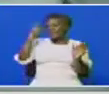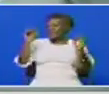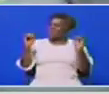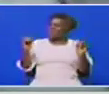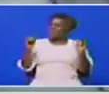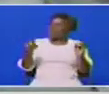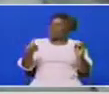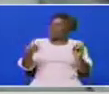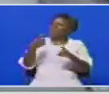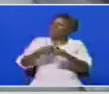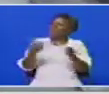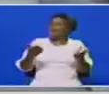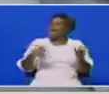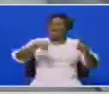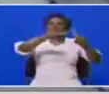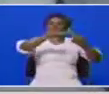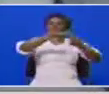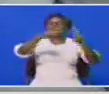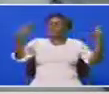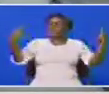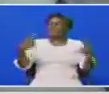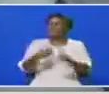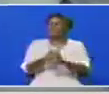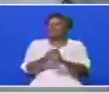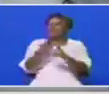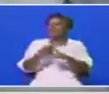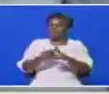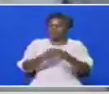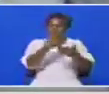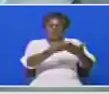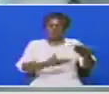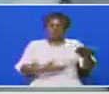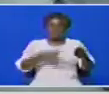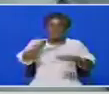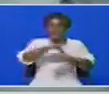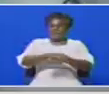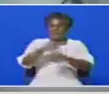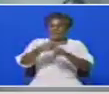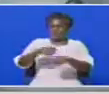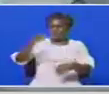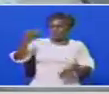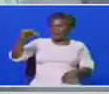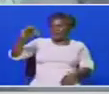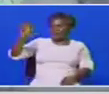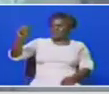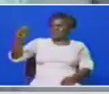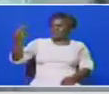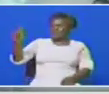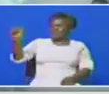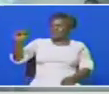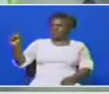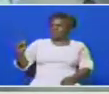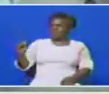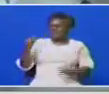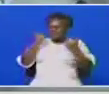from, because they're totally different from the forms that we are getting from our engines. And in fact, it's causing a